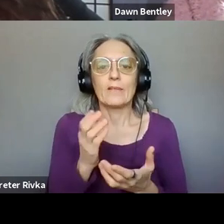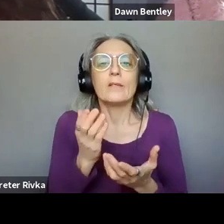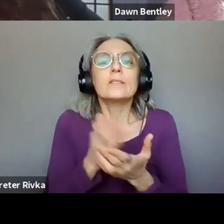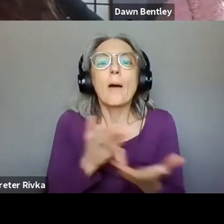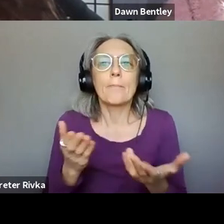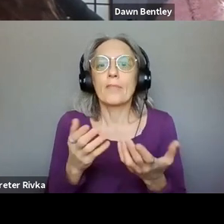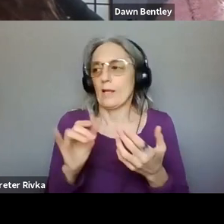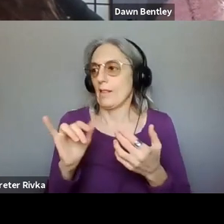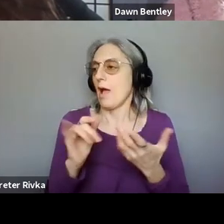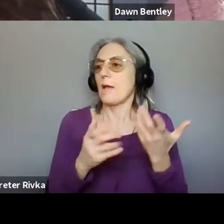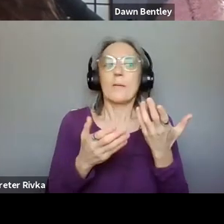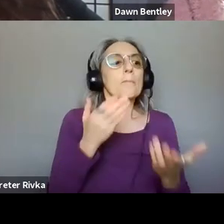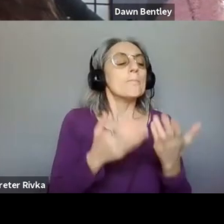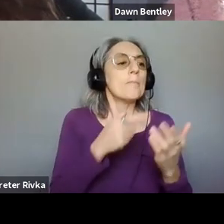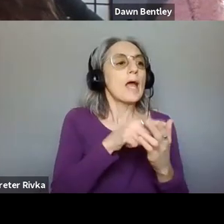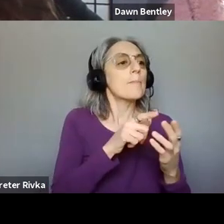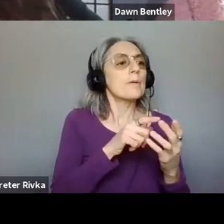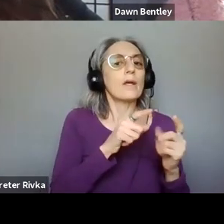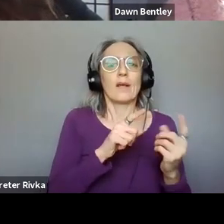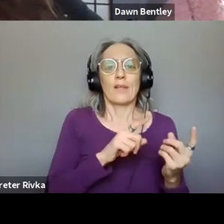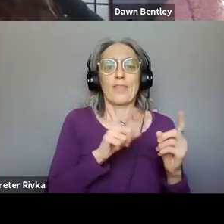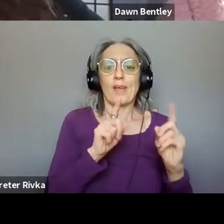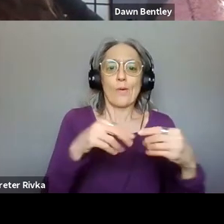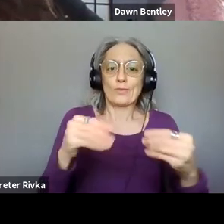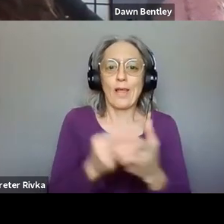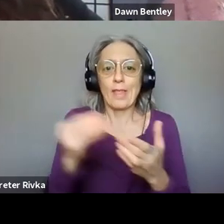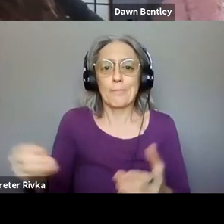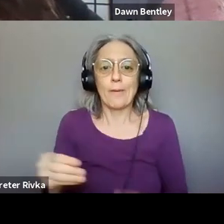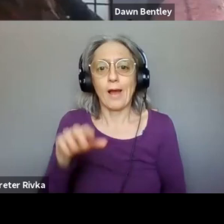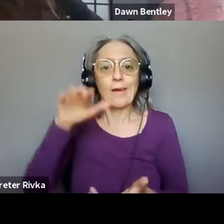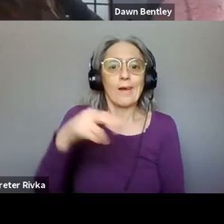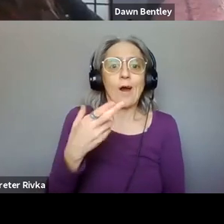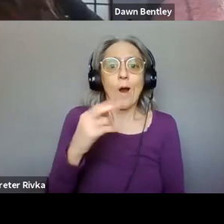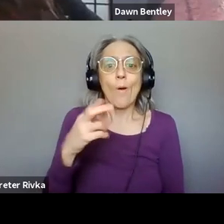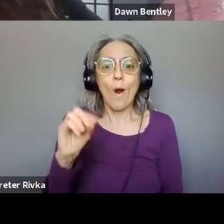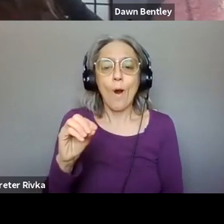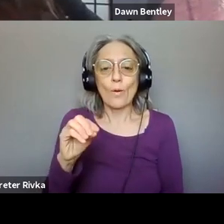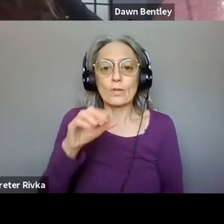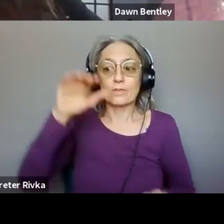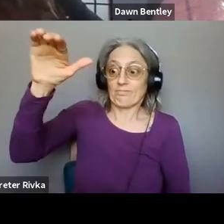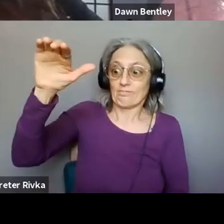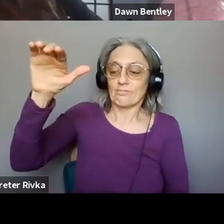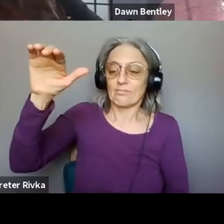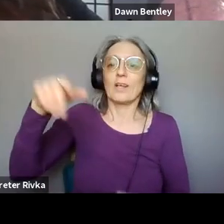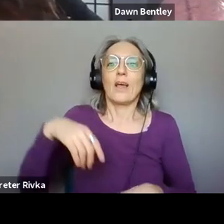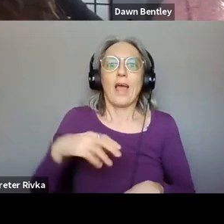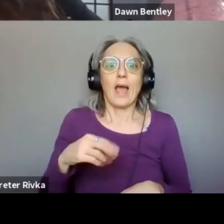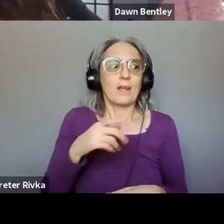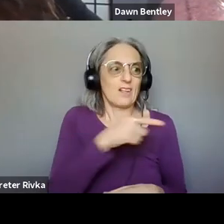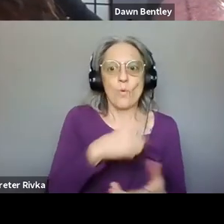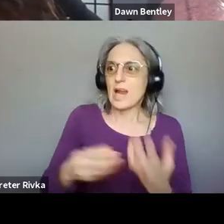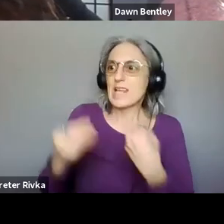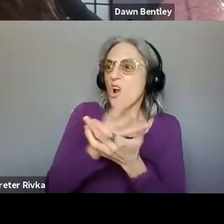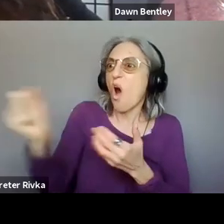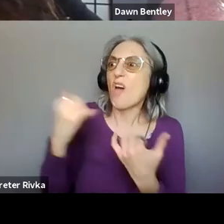buy a 24-pack of Hostess Ho-Hos, and the ward wants to eat the whole thing at one time. And then, you know, you can't eat them all right now. You're gonna